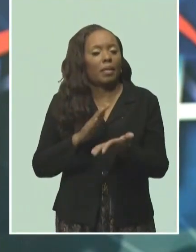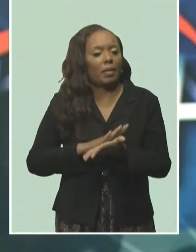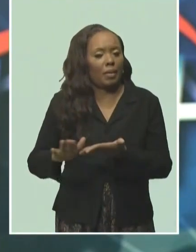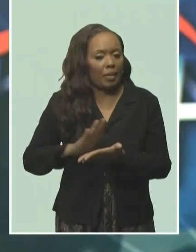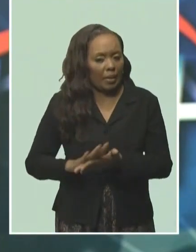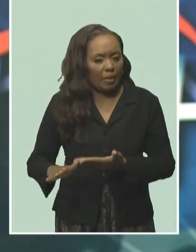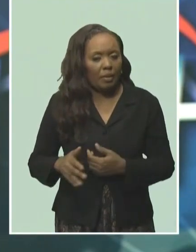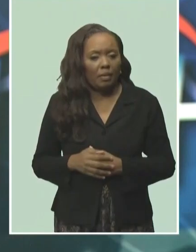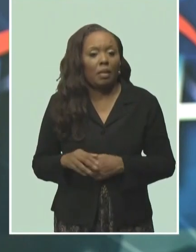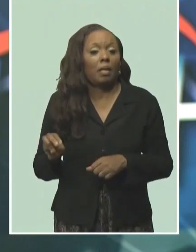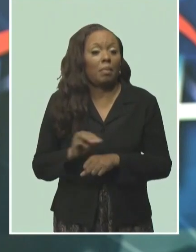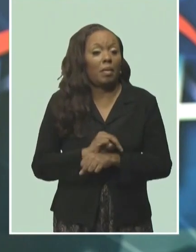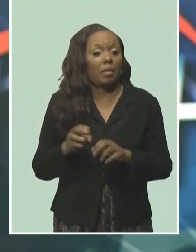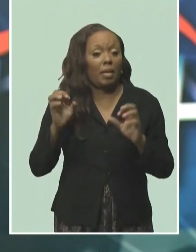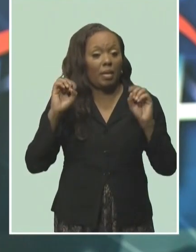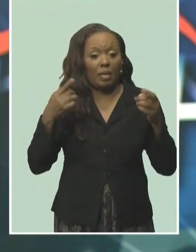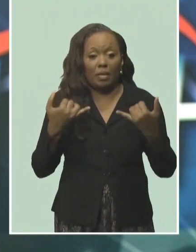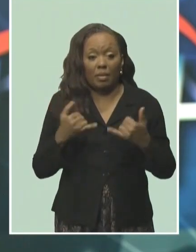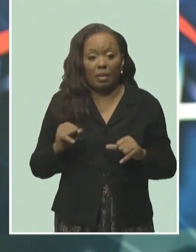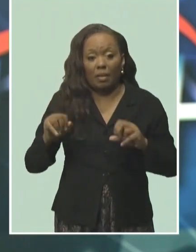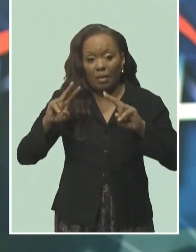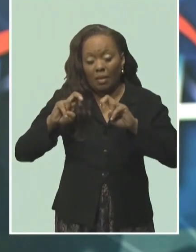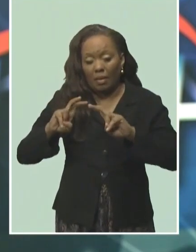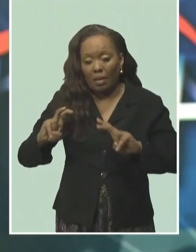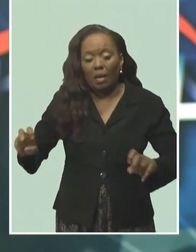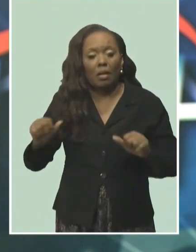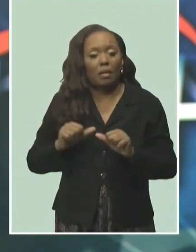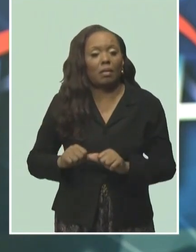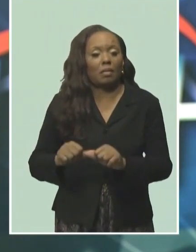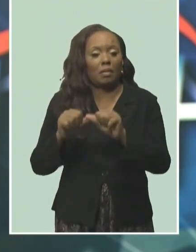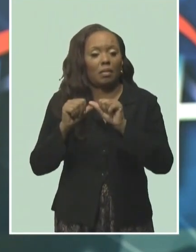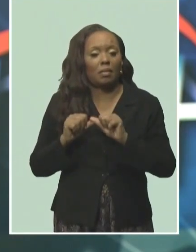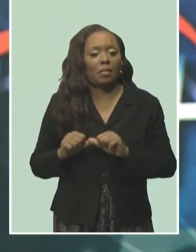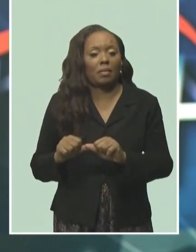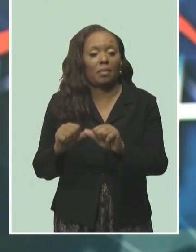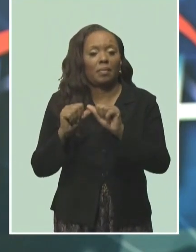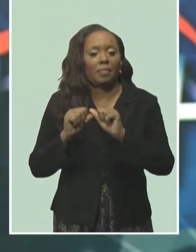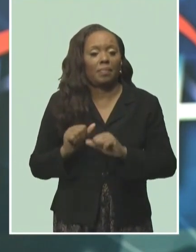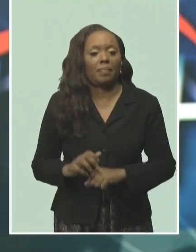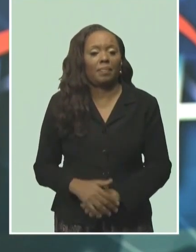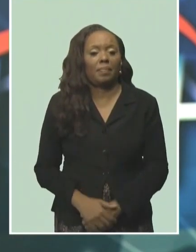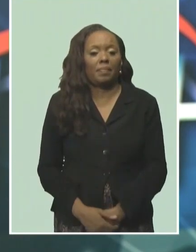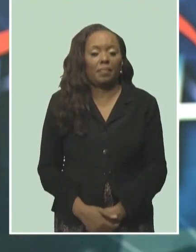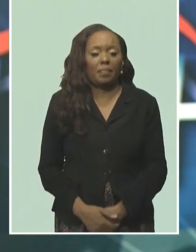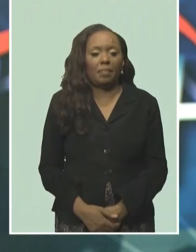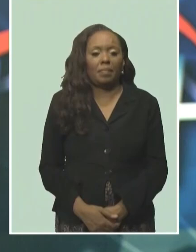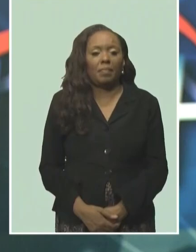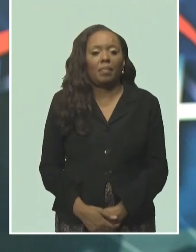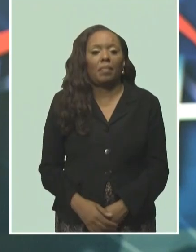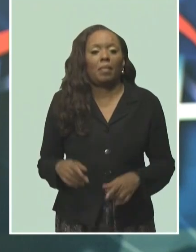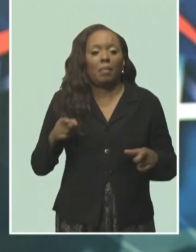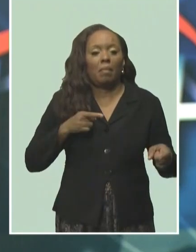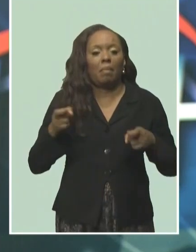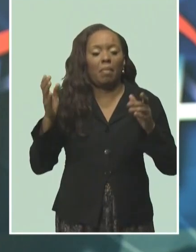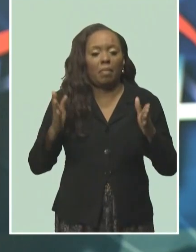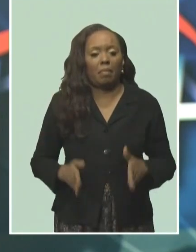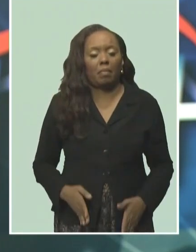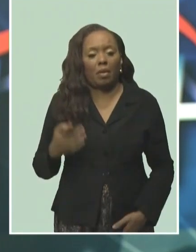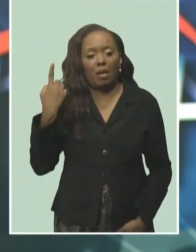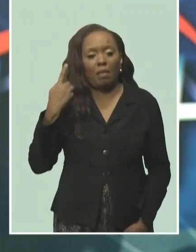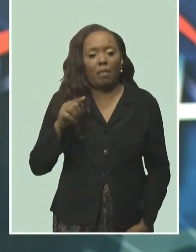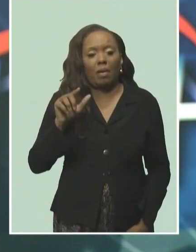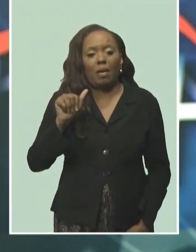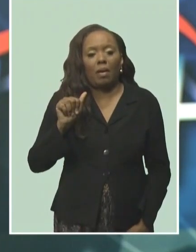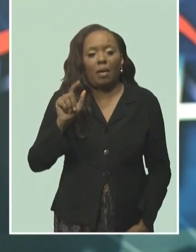The Ministry of Education says their investigations into the matter are ongoing. General Manager of the